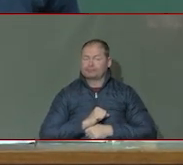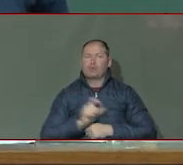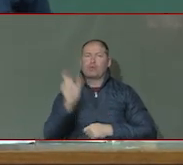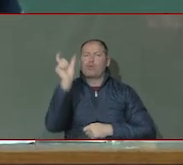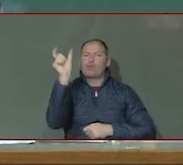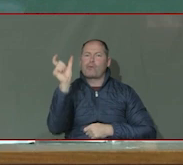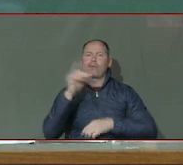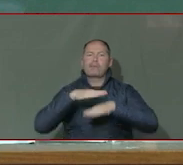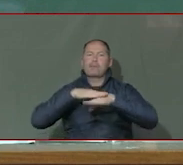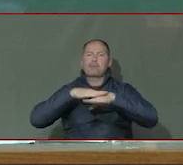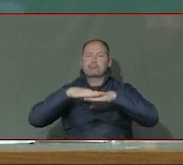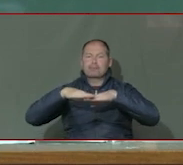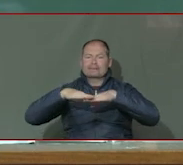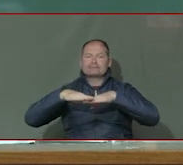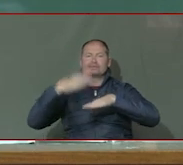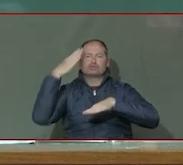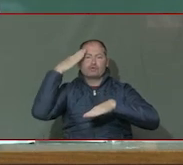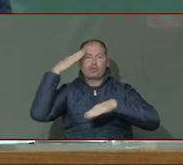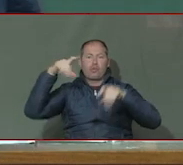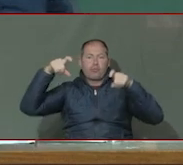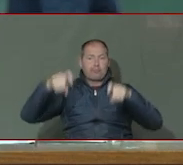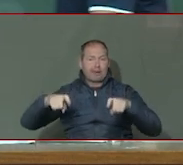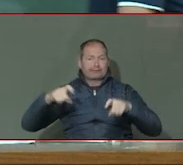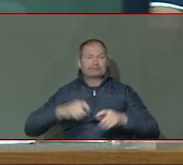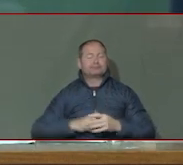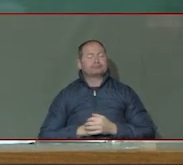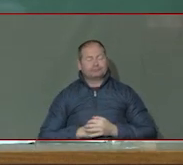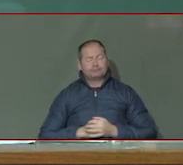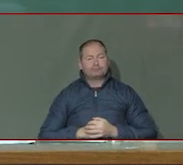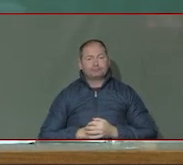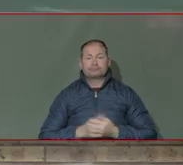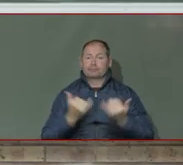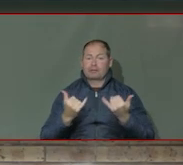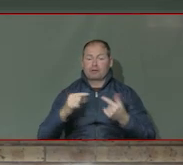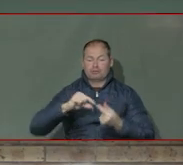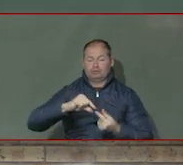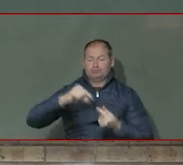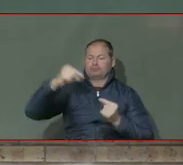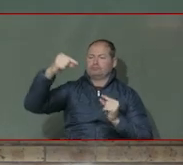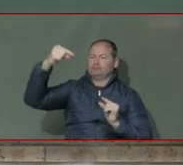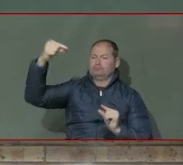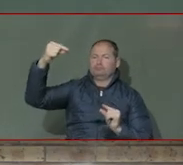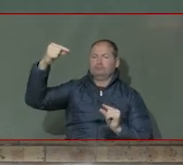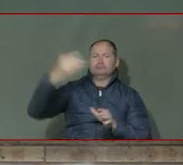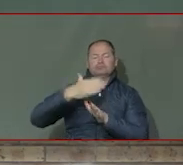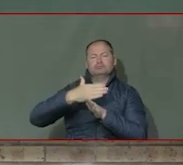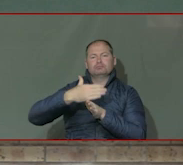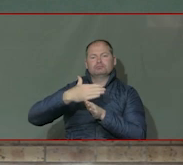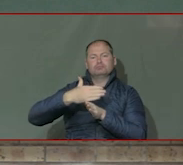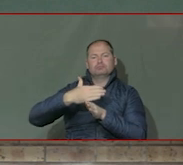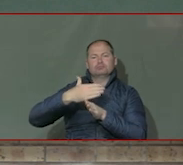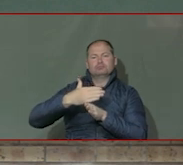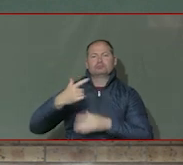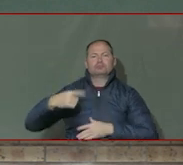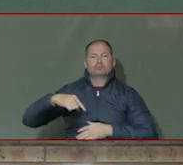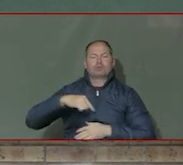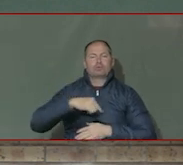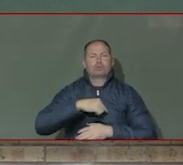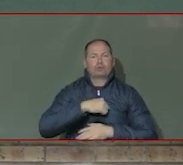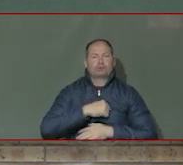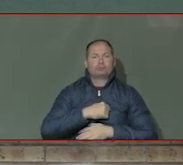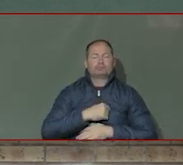terminologies. Now, when we deal with genetics, we especially need to be quick to